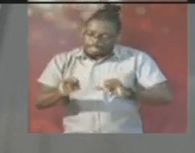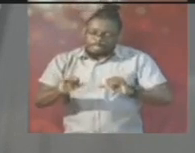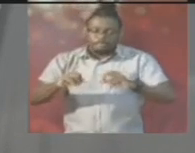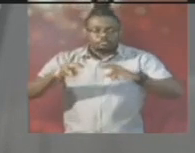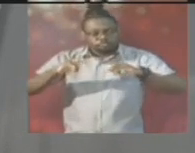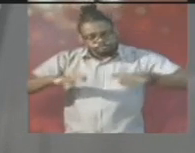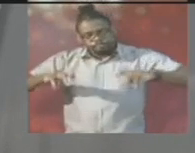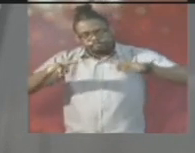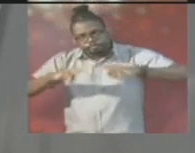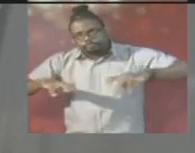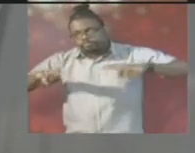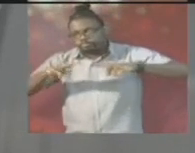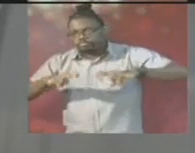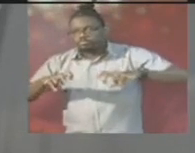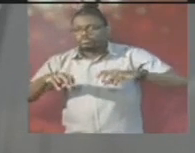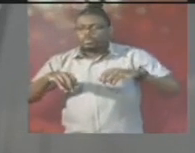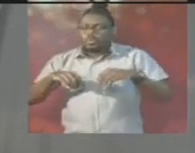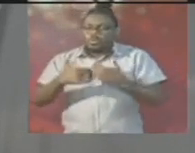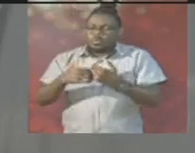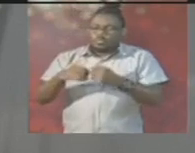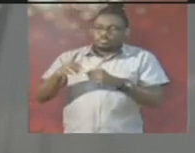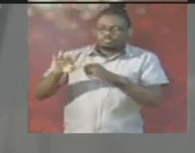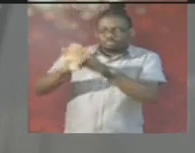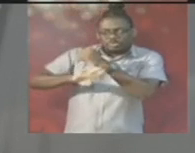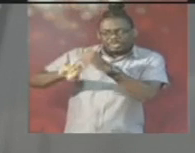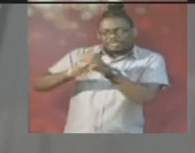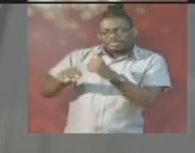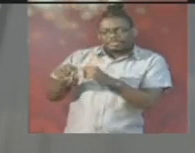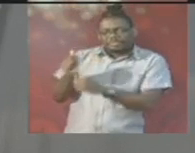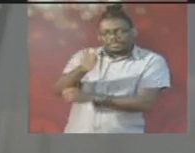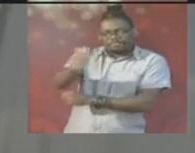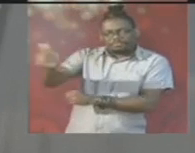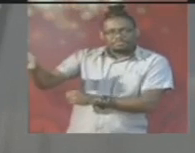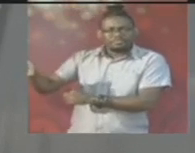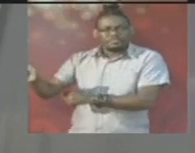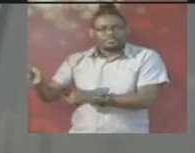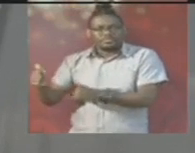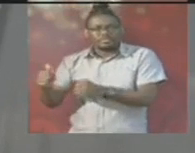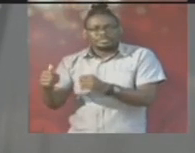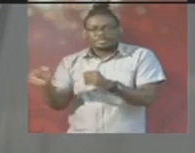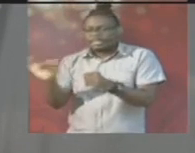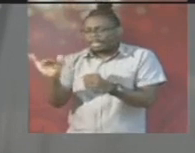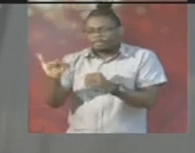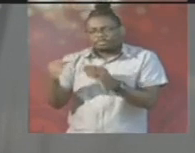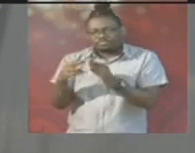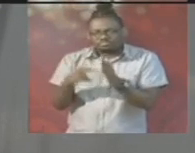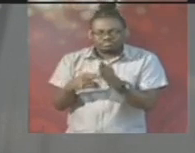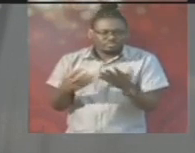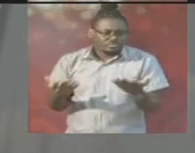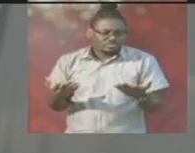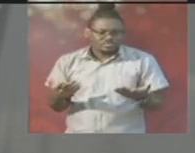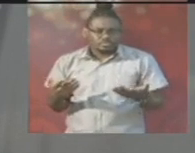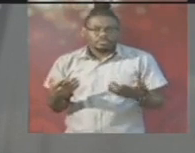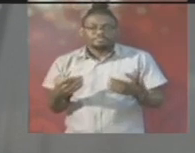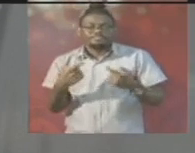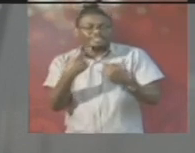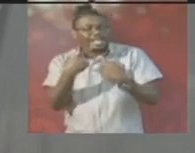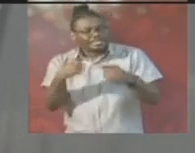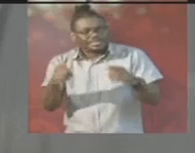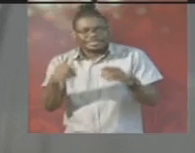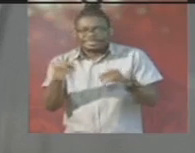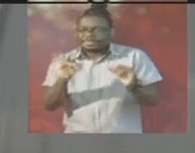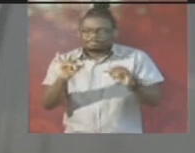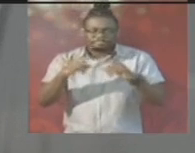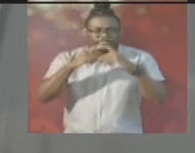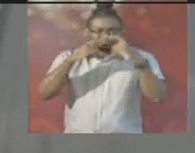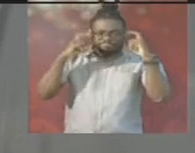SARS-CoV-2 lineage or variant, all the other ones we have that are in circulation. The answer is the same. So wear your mask